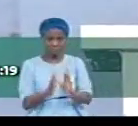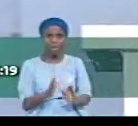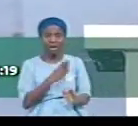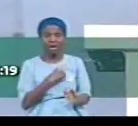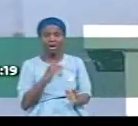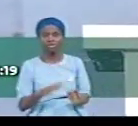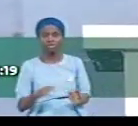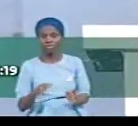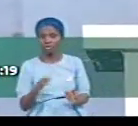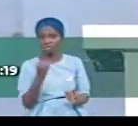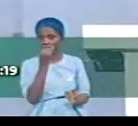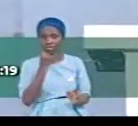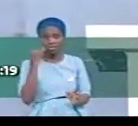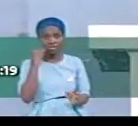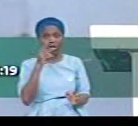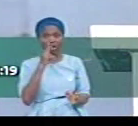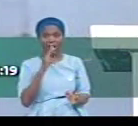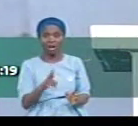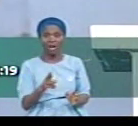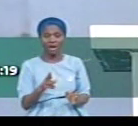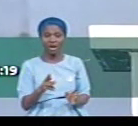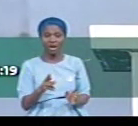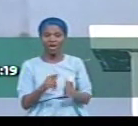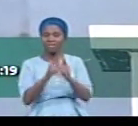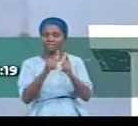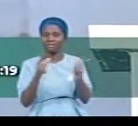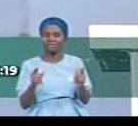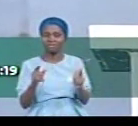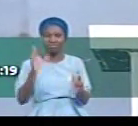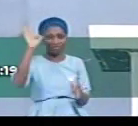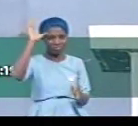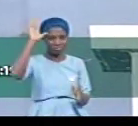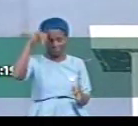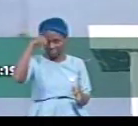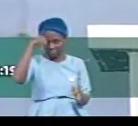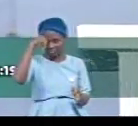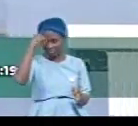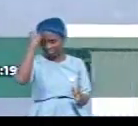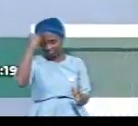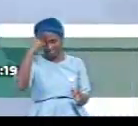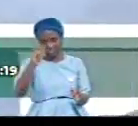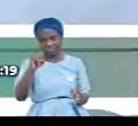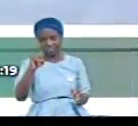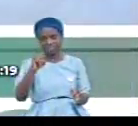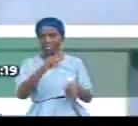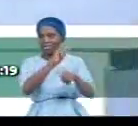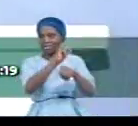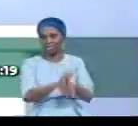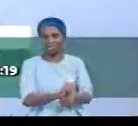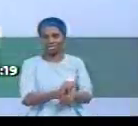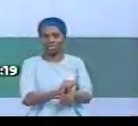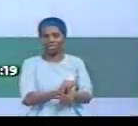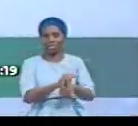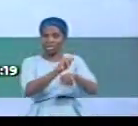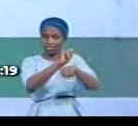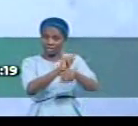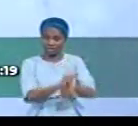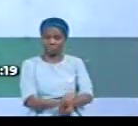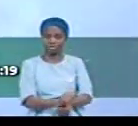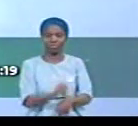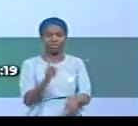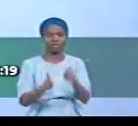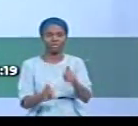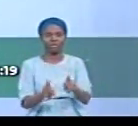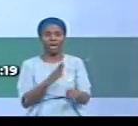were great, adamant, stubborn traditionalists. And to be able to conquer